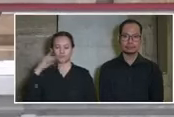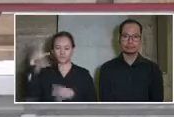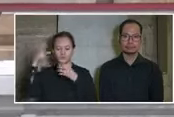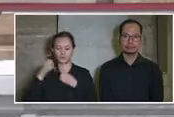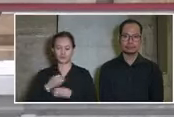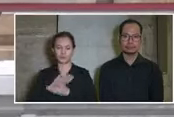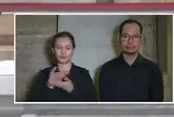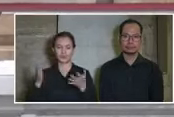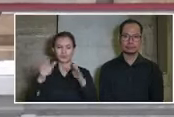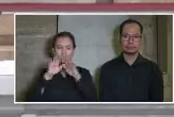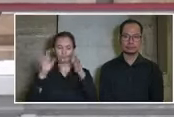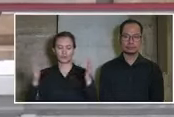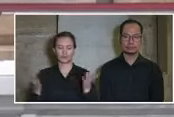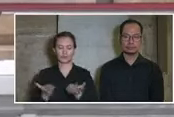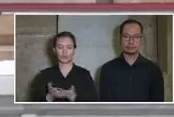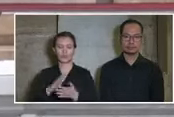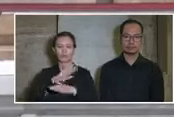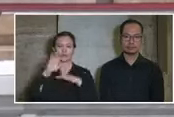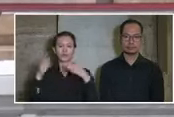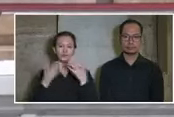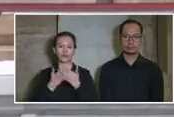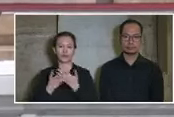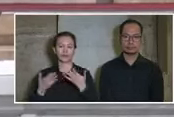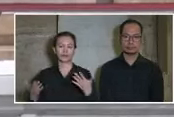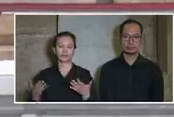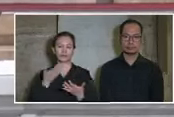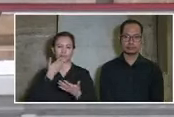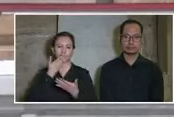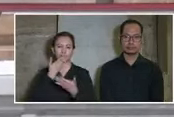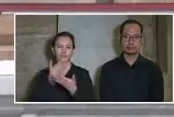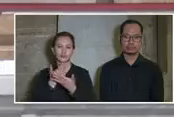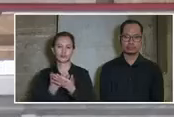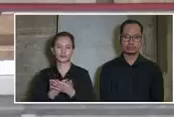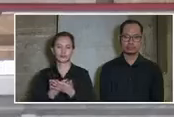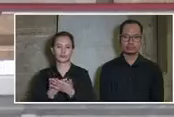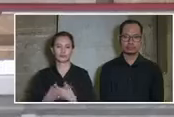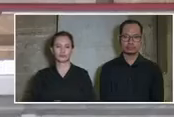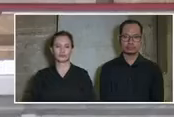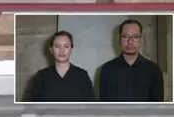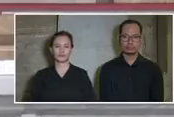the world all that is good.